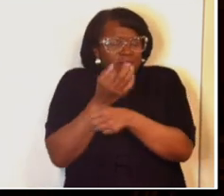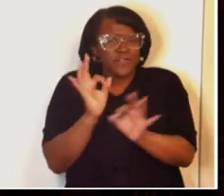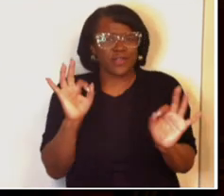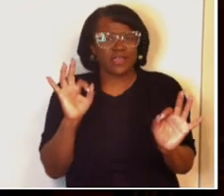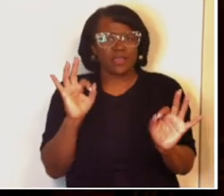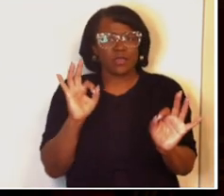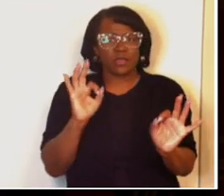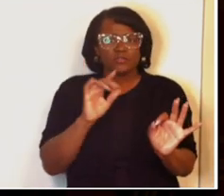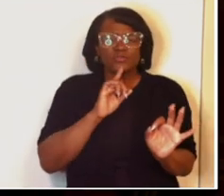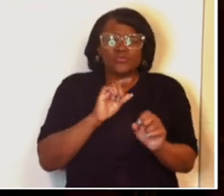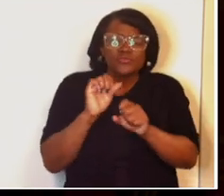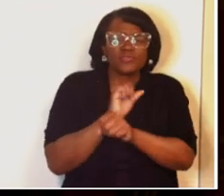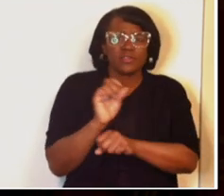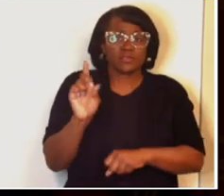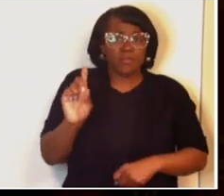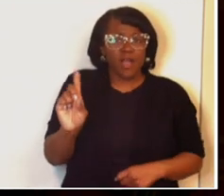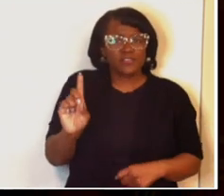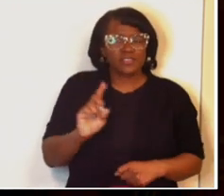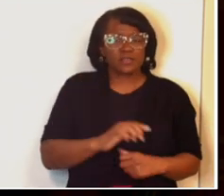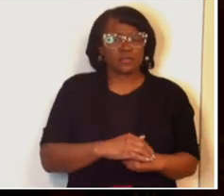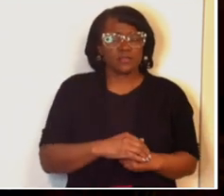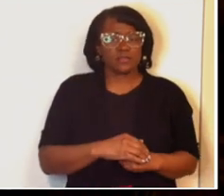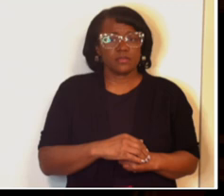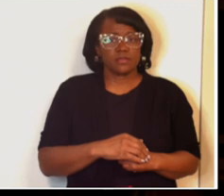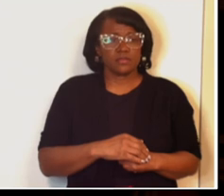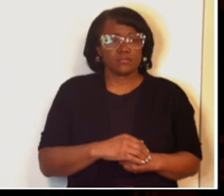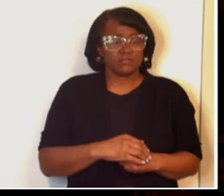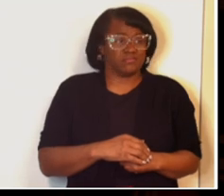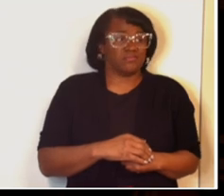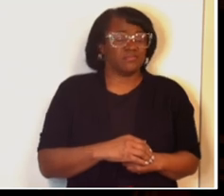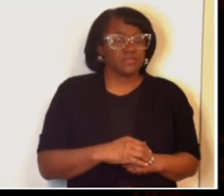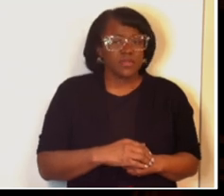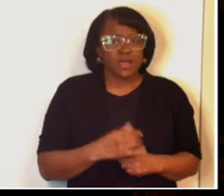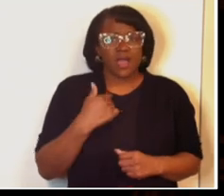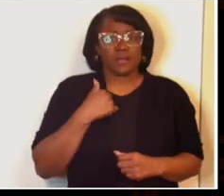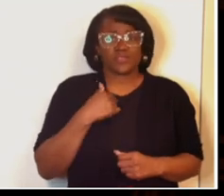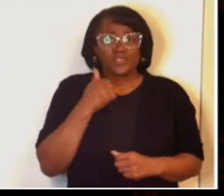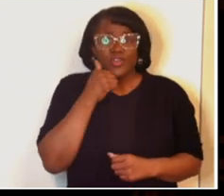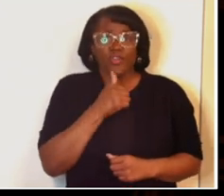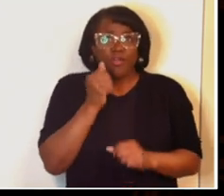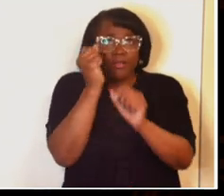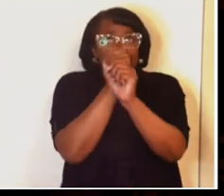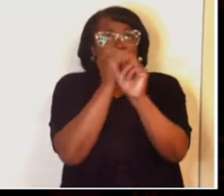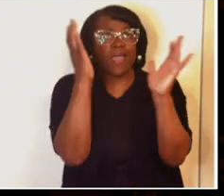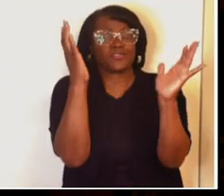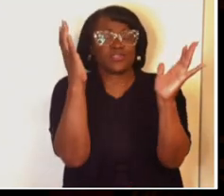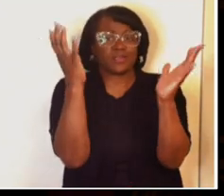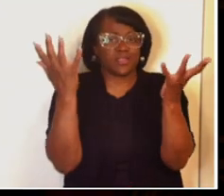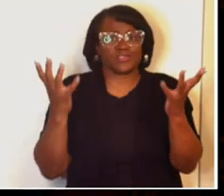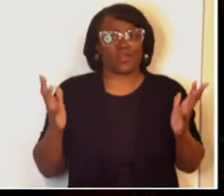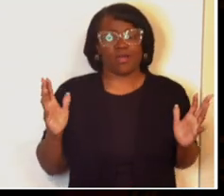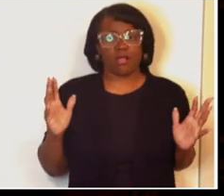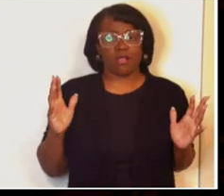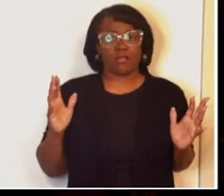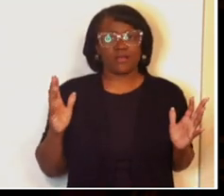democracy and something besides just a little girl's imagination. Oh, what a world it